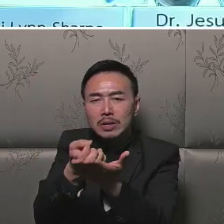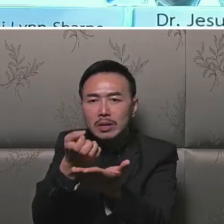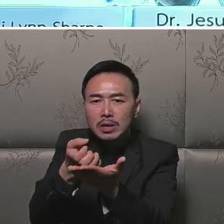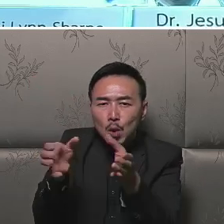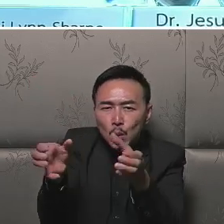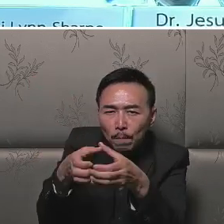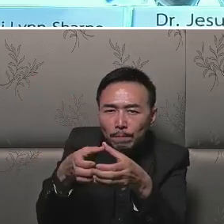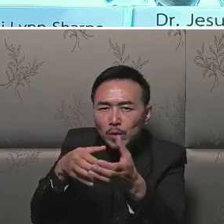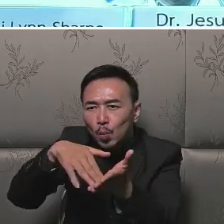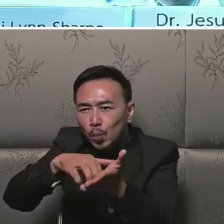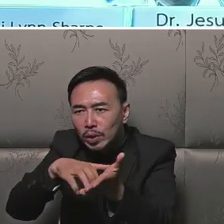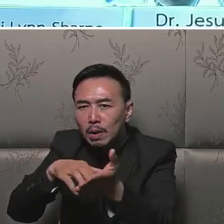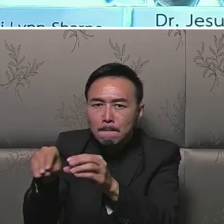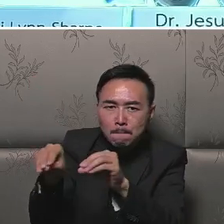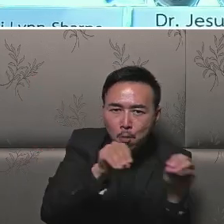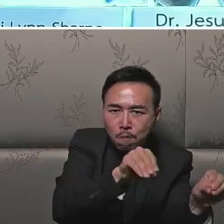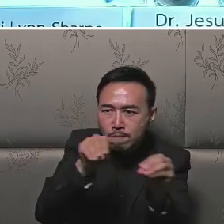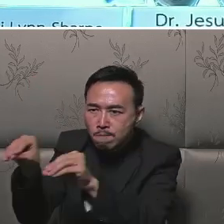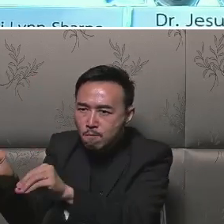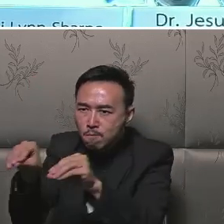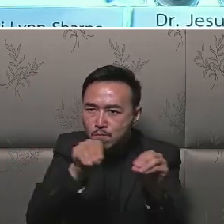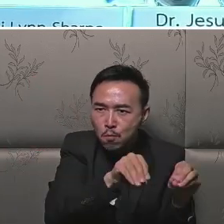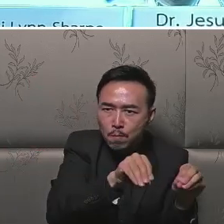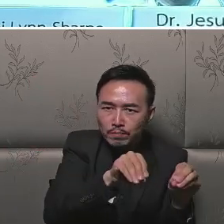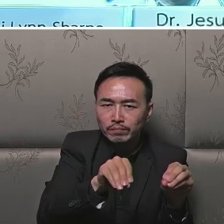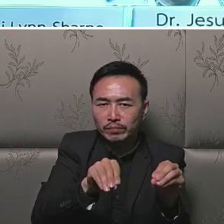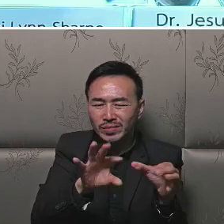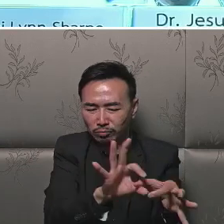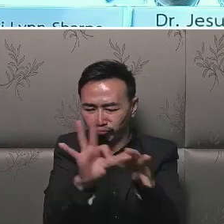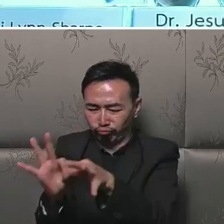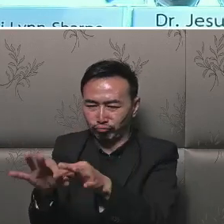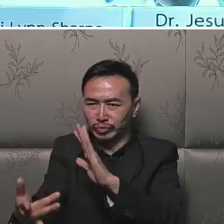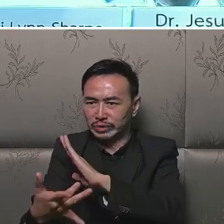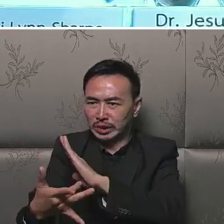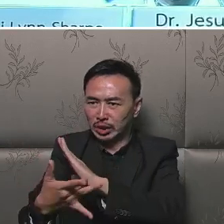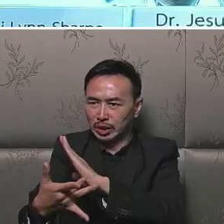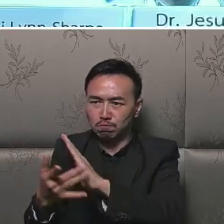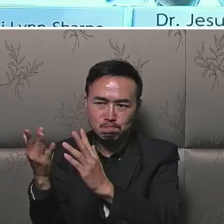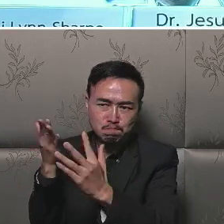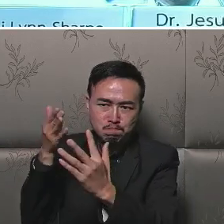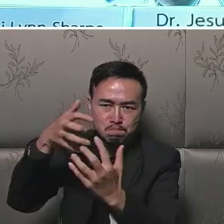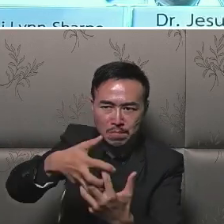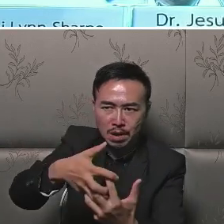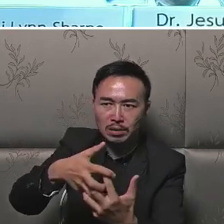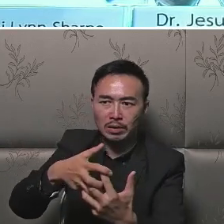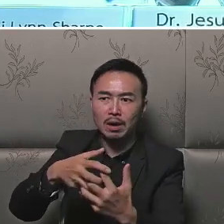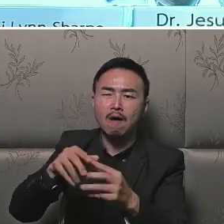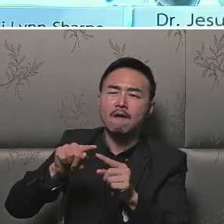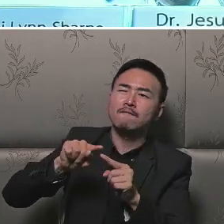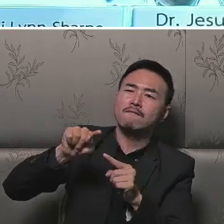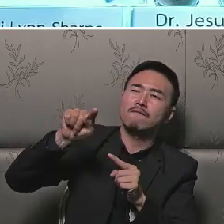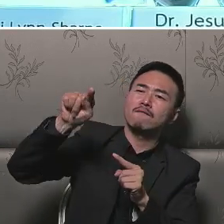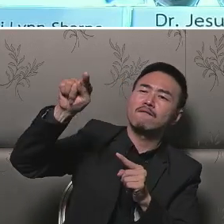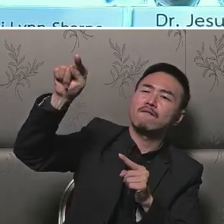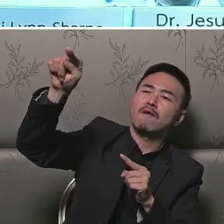more and more reliable and accessible, even in remote areas, that's opening up a lot of new opportunities